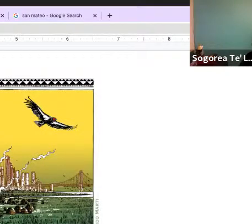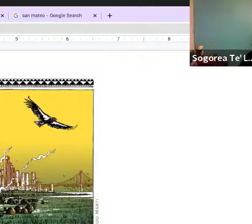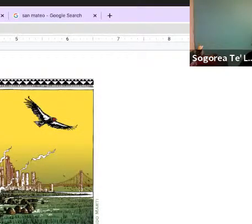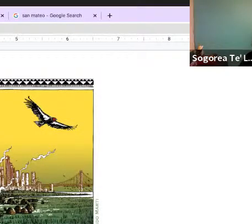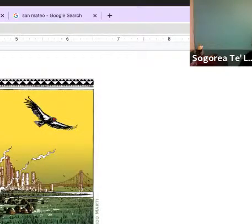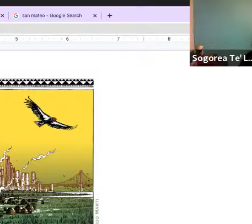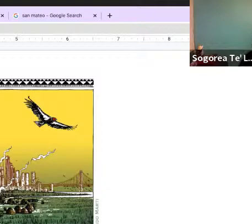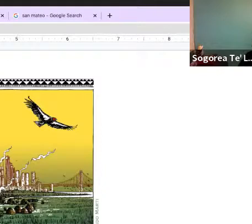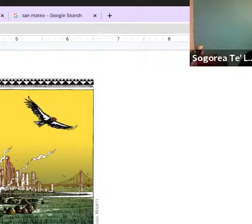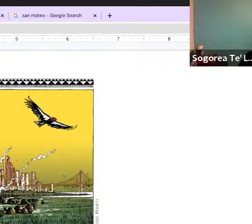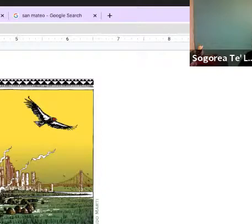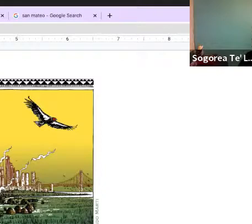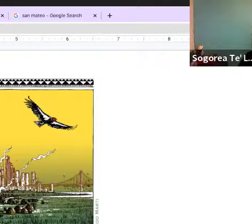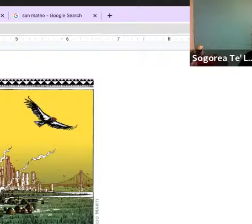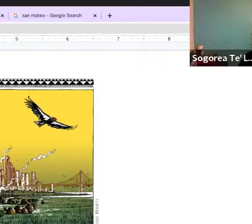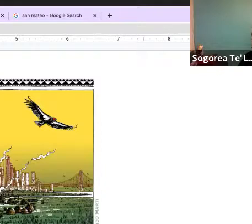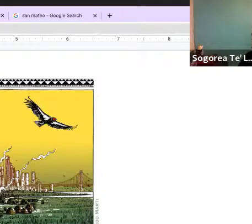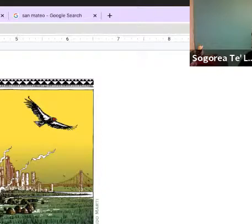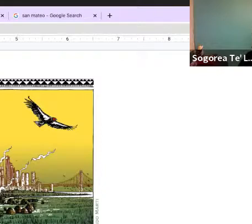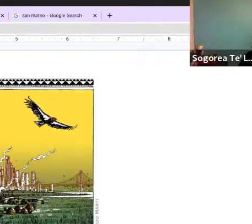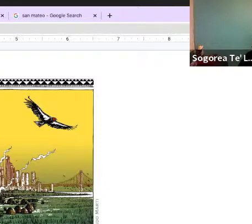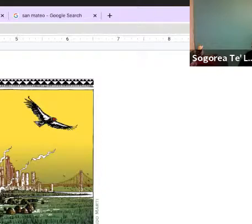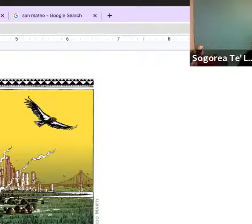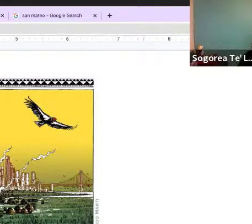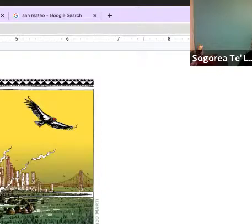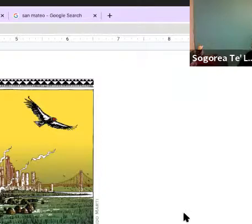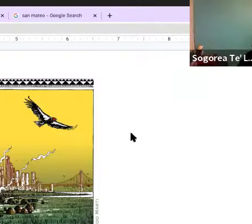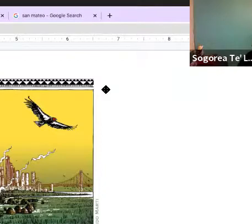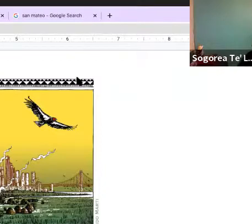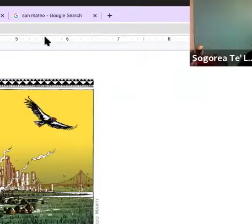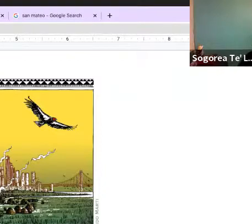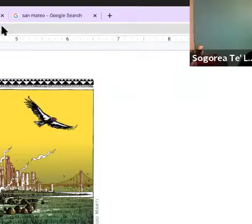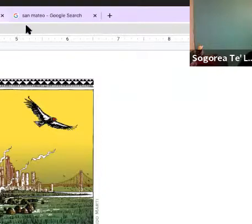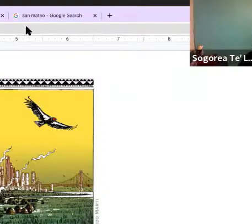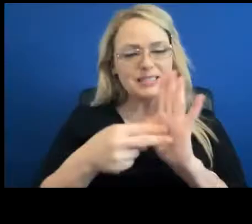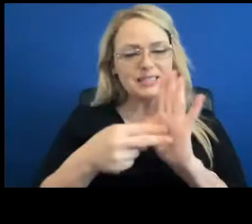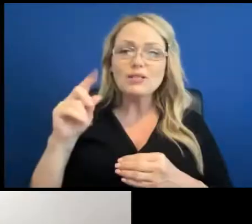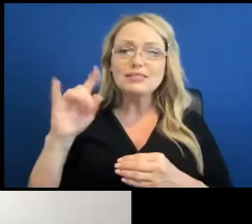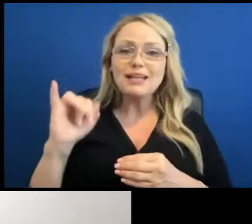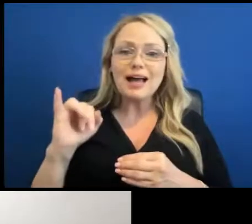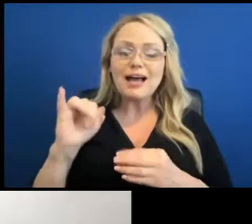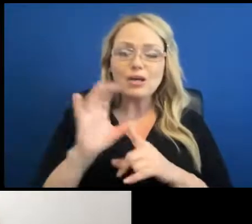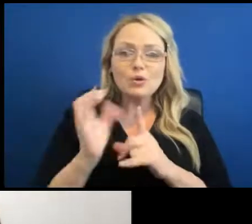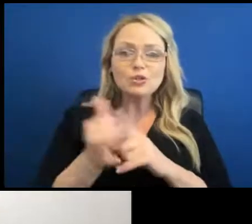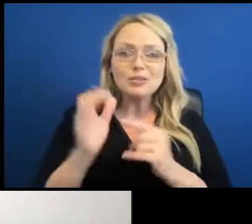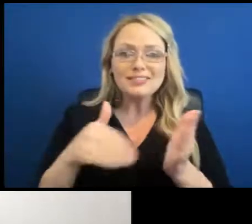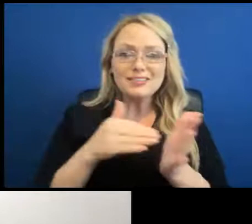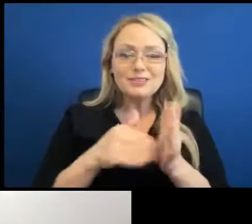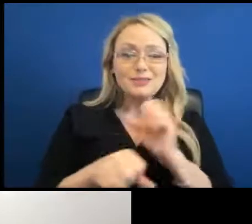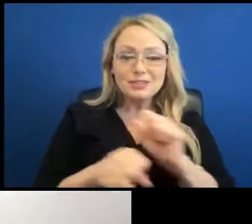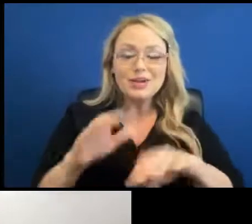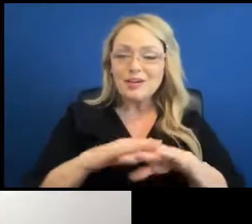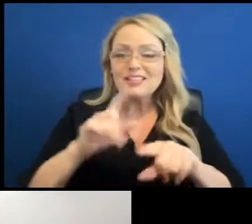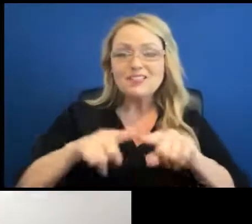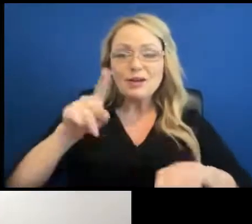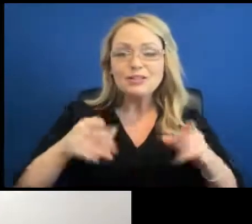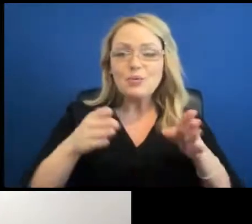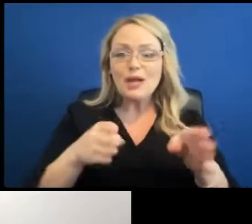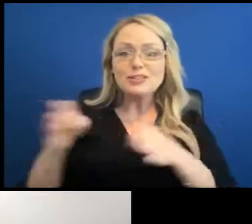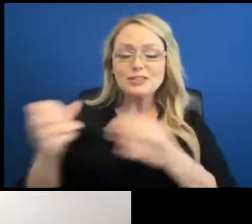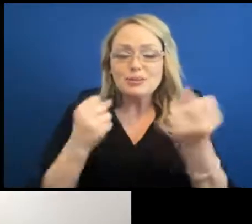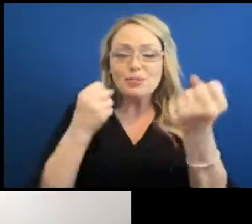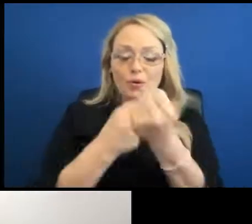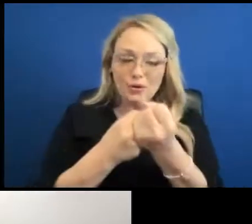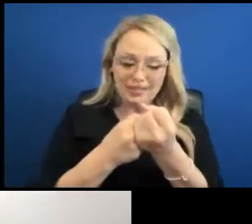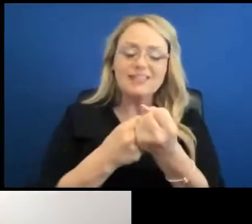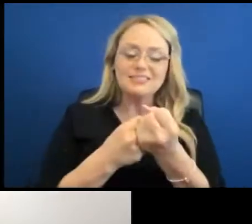love to hear what your multicultural center is working or focused on and different ways that you guys might be supporting Indigenous work